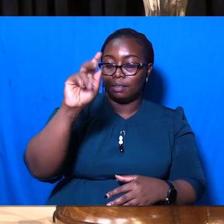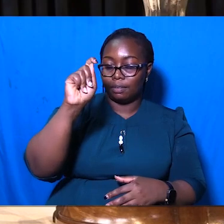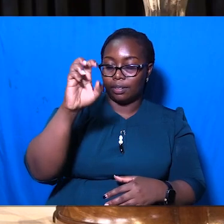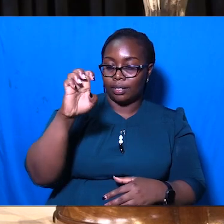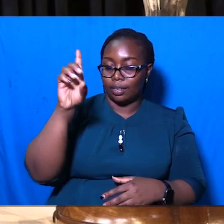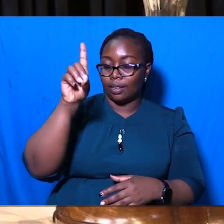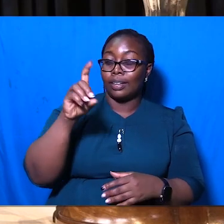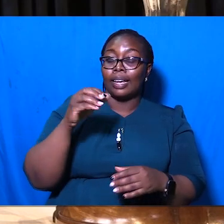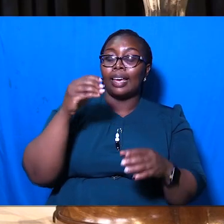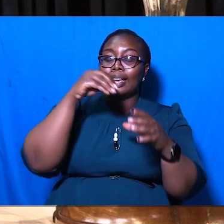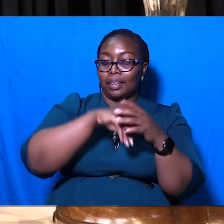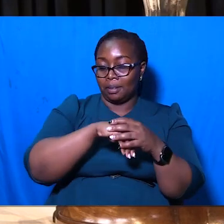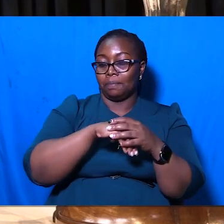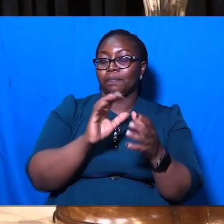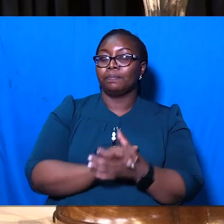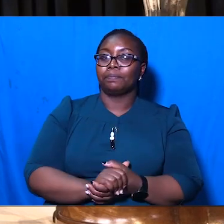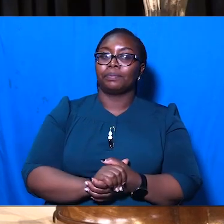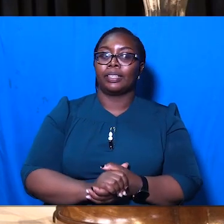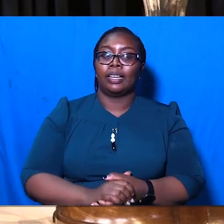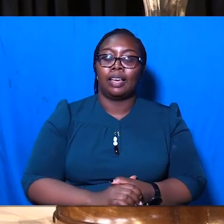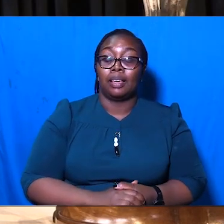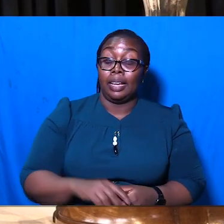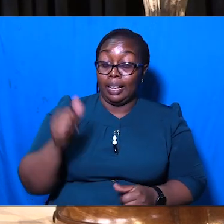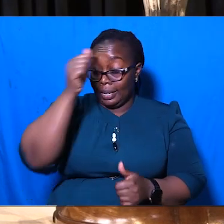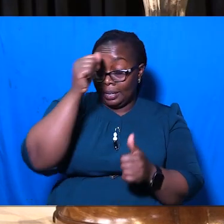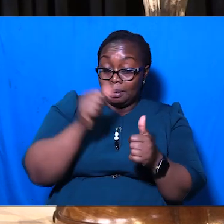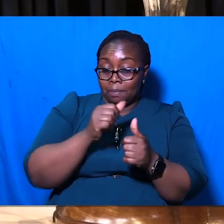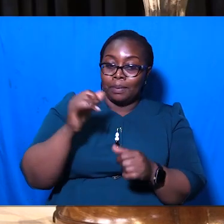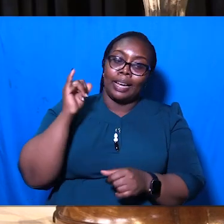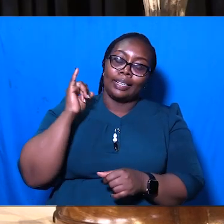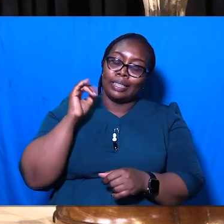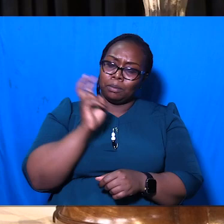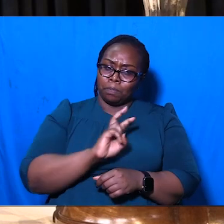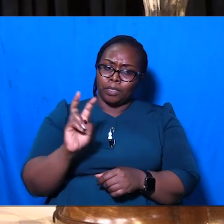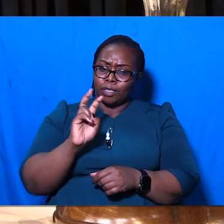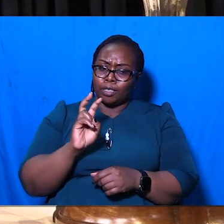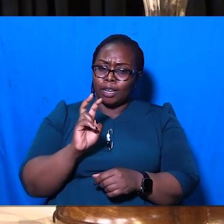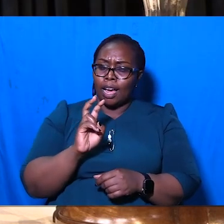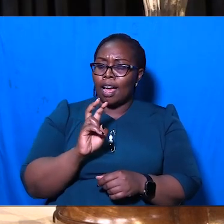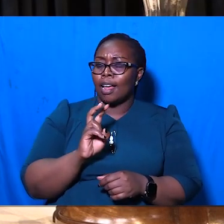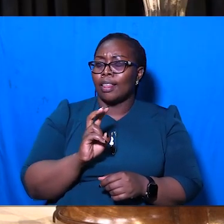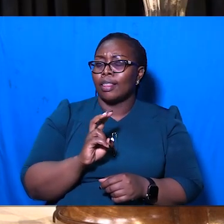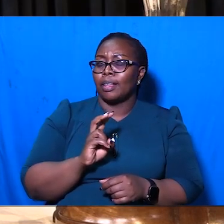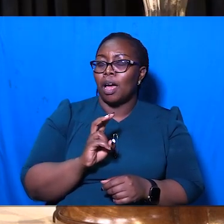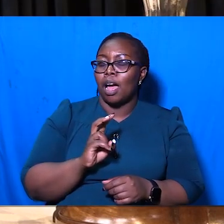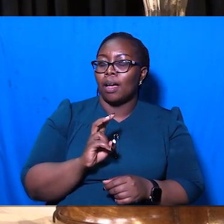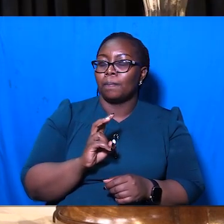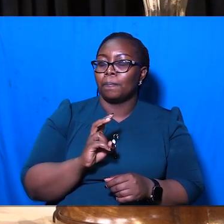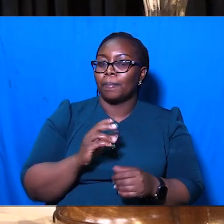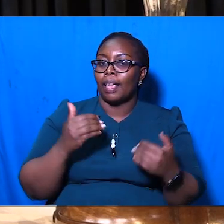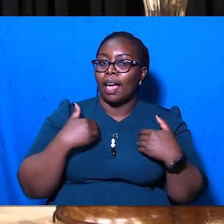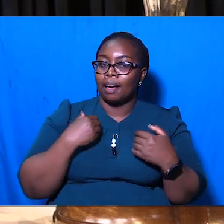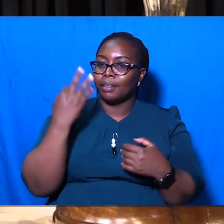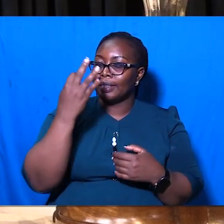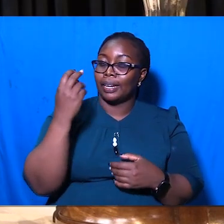beautiful scripture in the book of Romans chapter 11. And remember, yesterday we looked at the fact that the